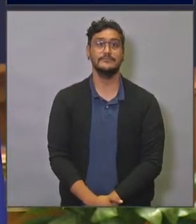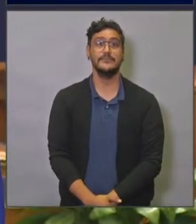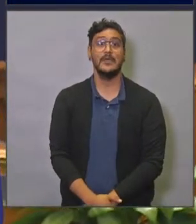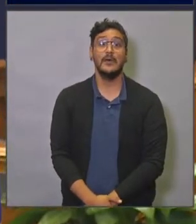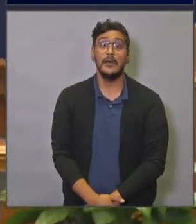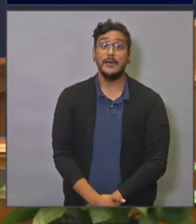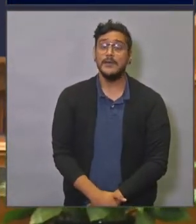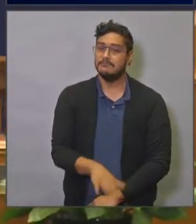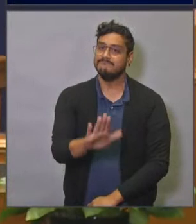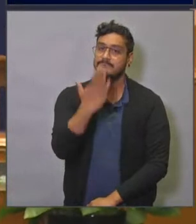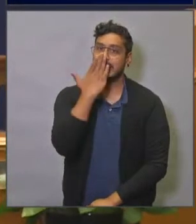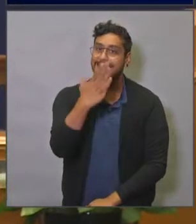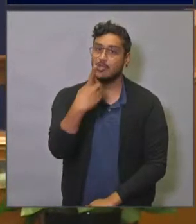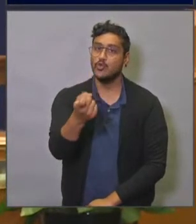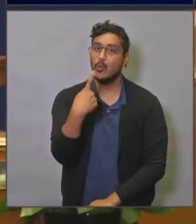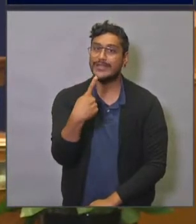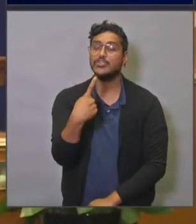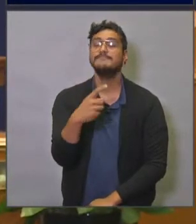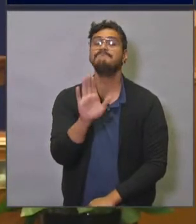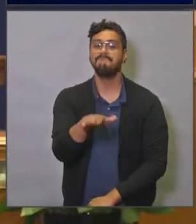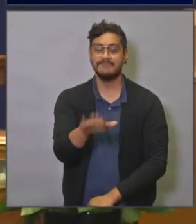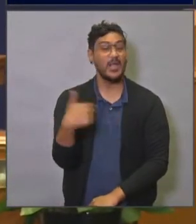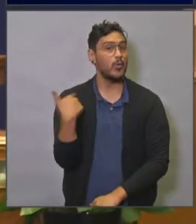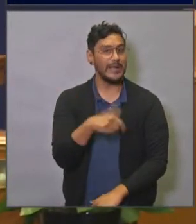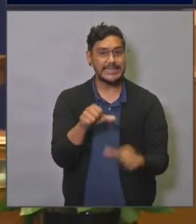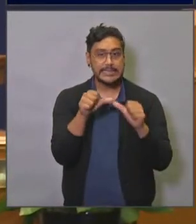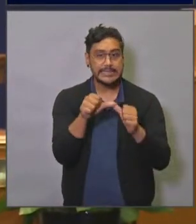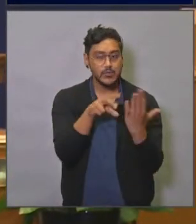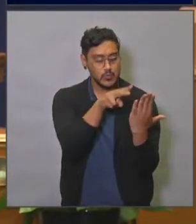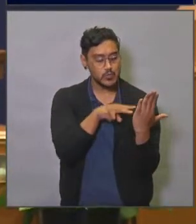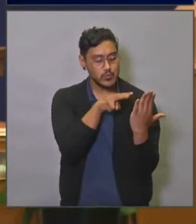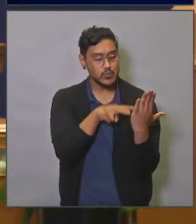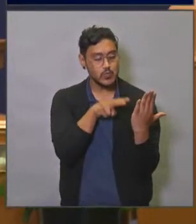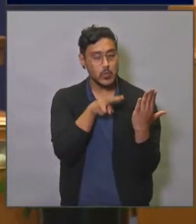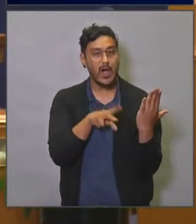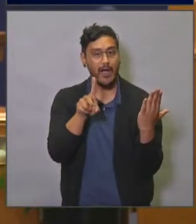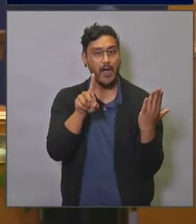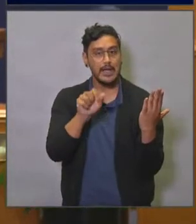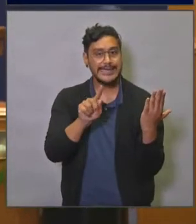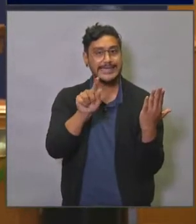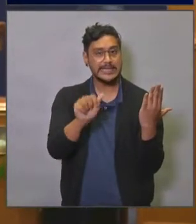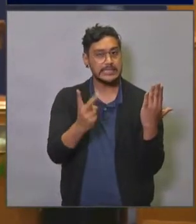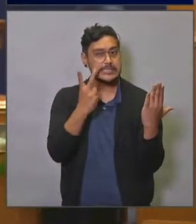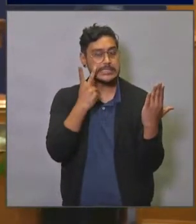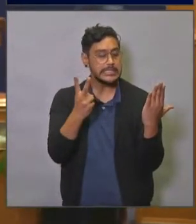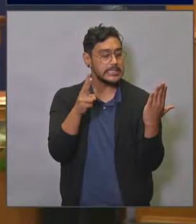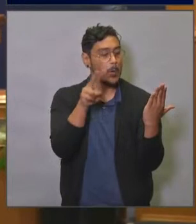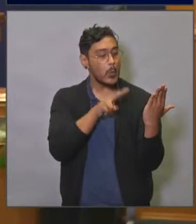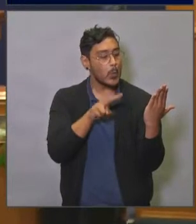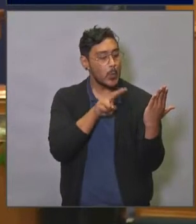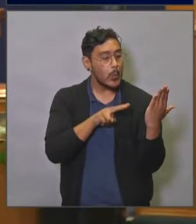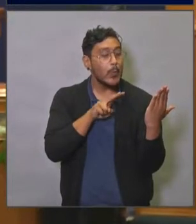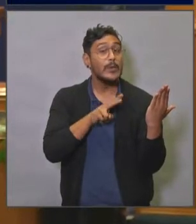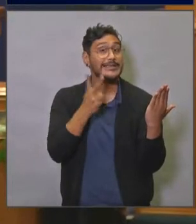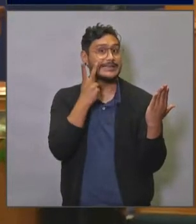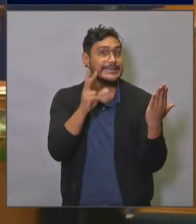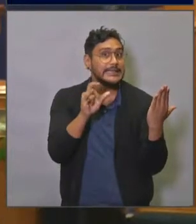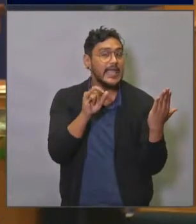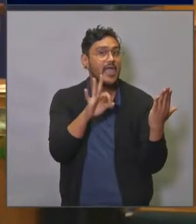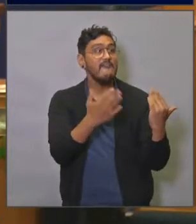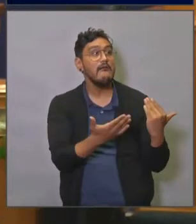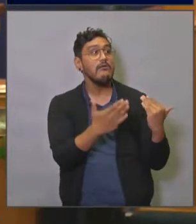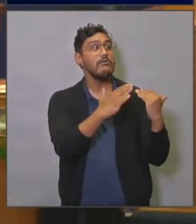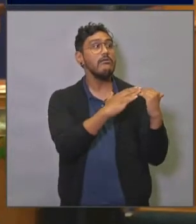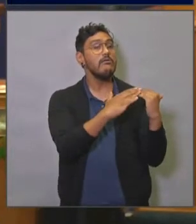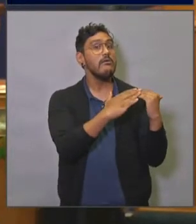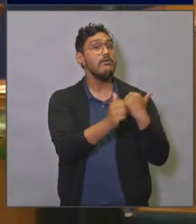You know, I appreciate that question. We do continue to watch our data to see what it looks like and to see if there's you know, any increased risk.